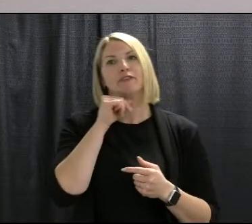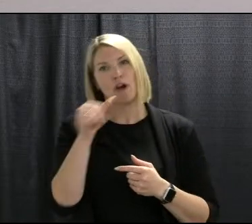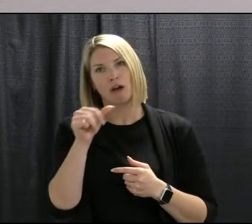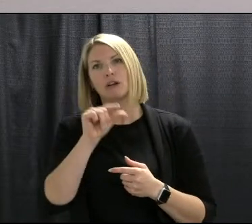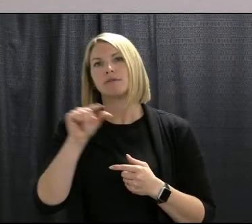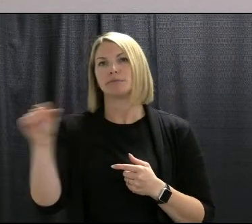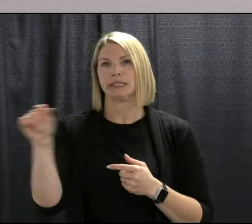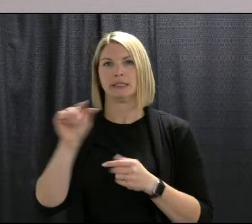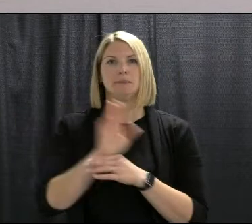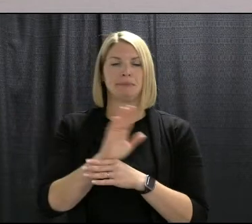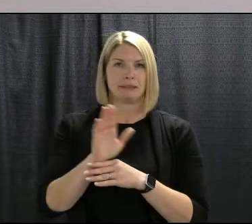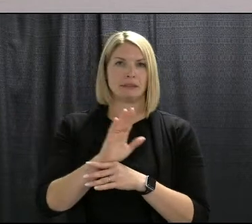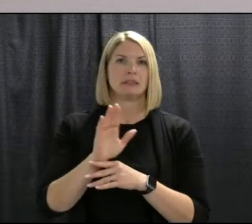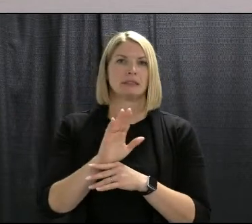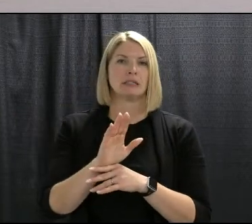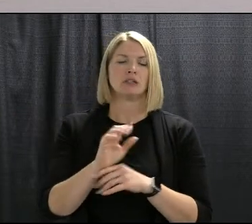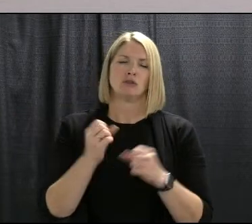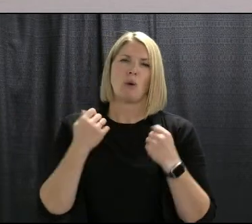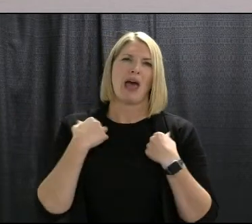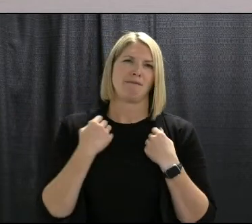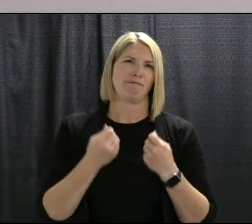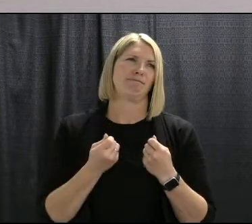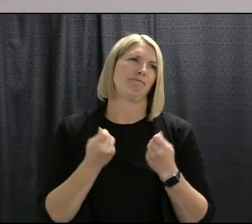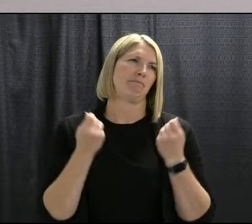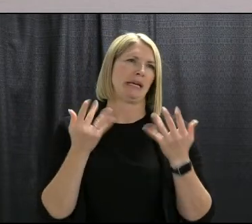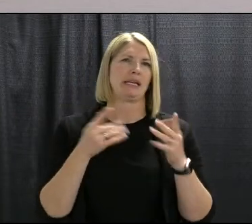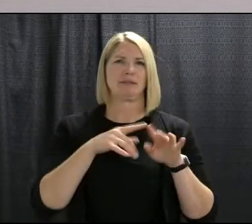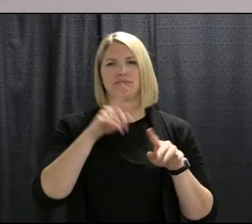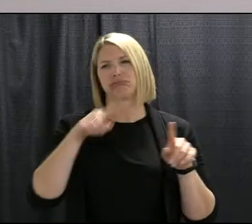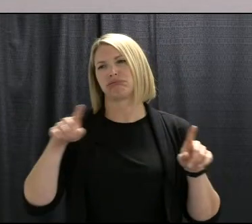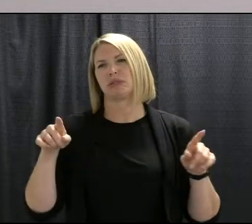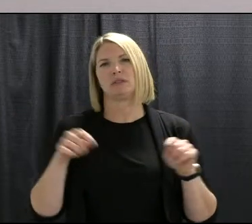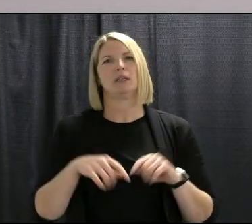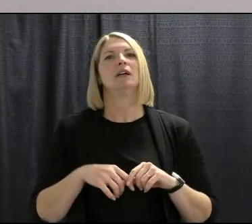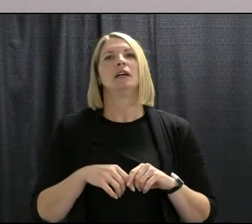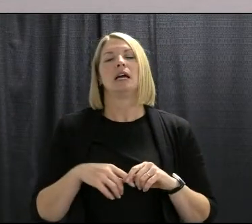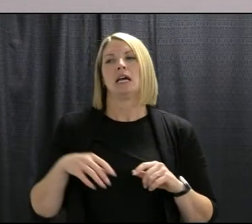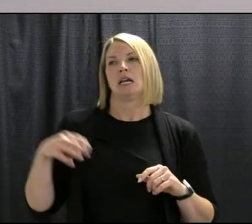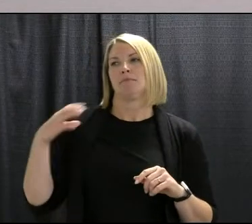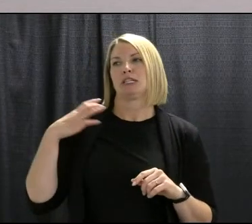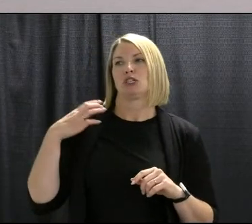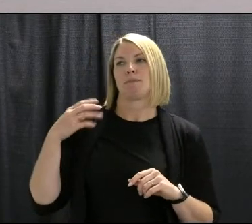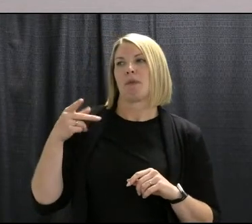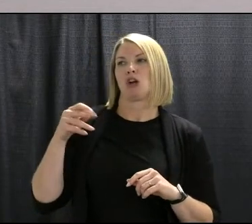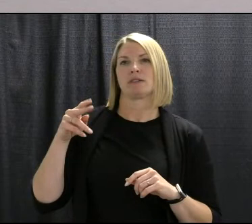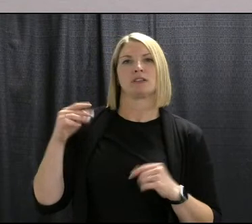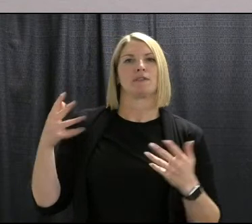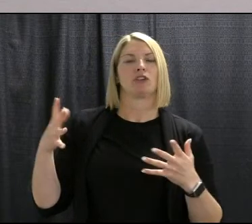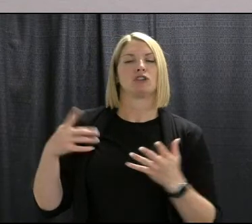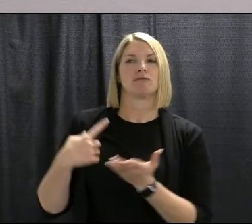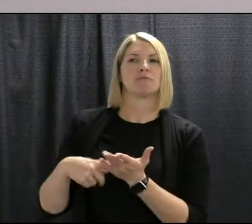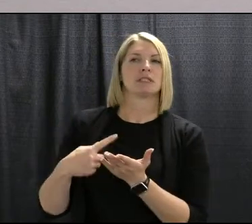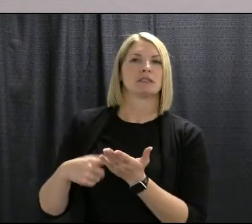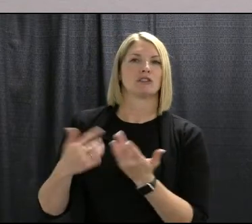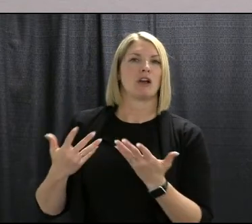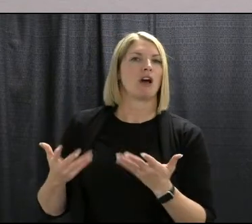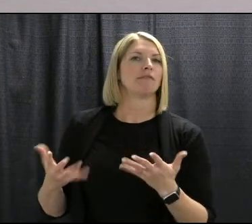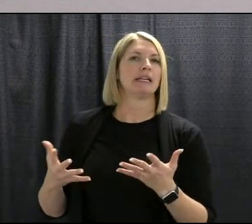of different organisations that are going to be consulted. That Minister Parsons mentioned a couple already. We look forward to hearing